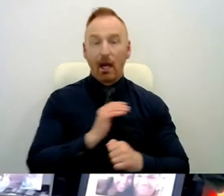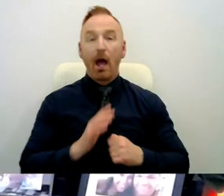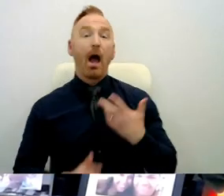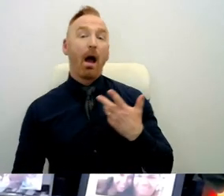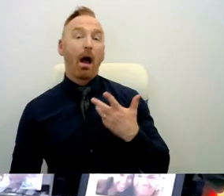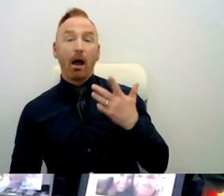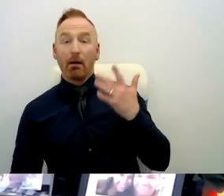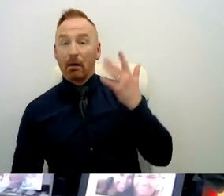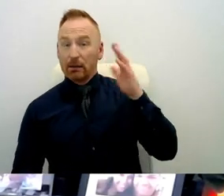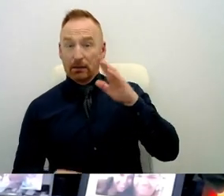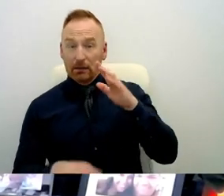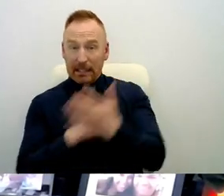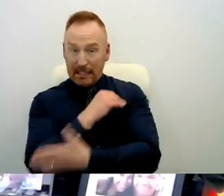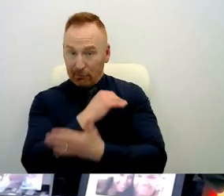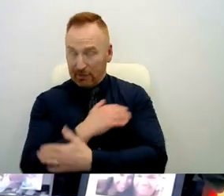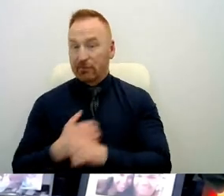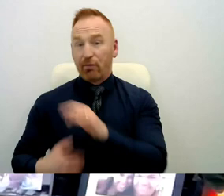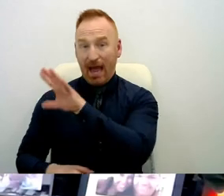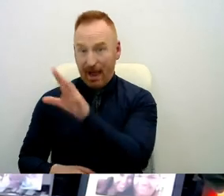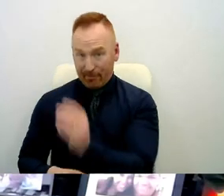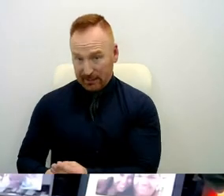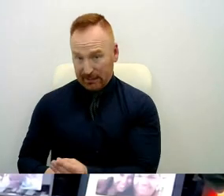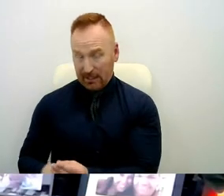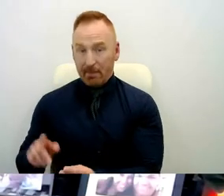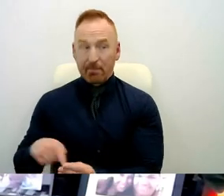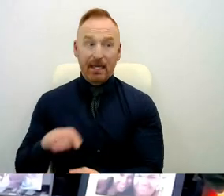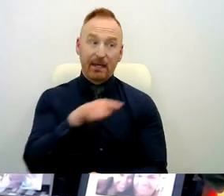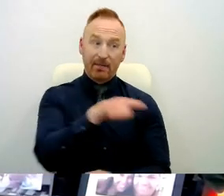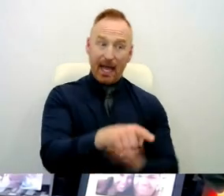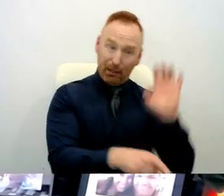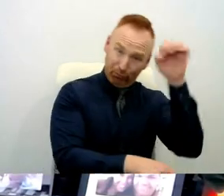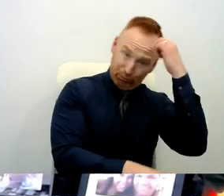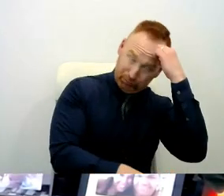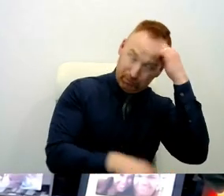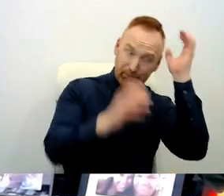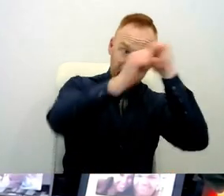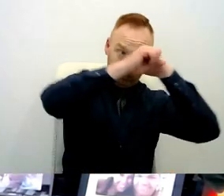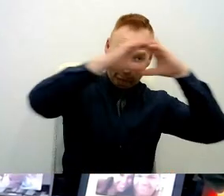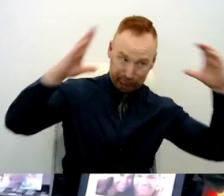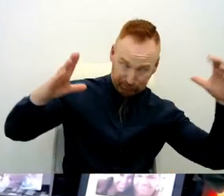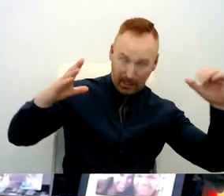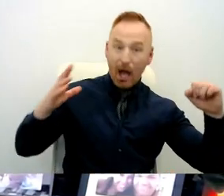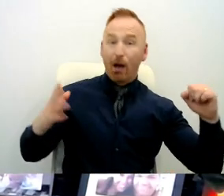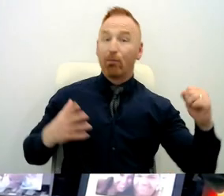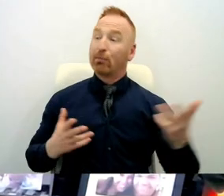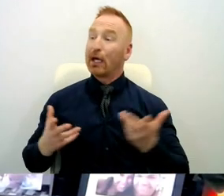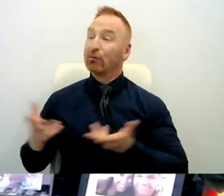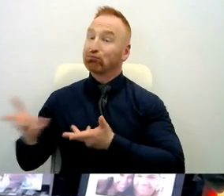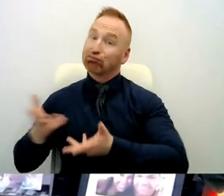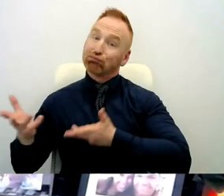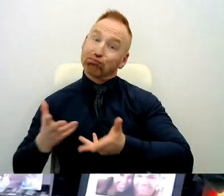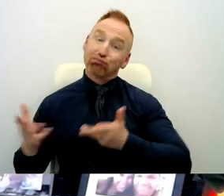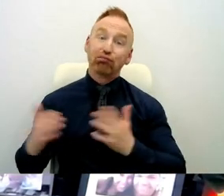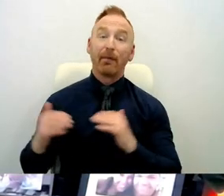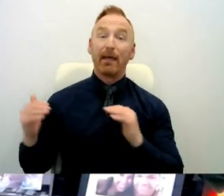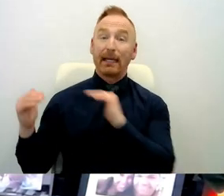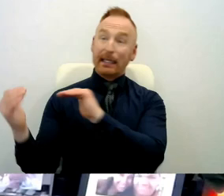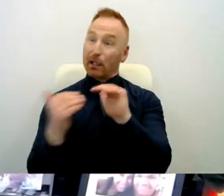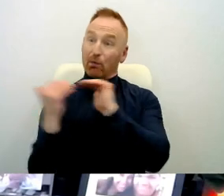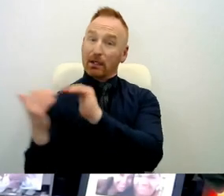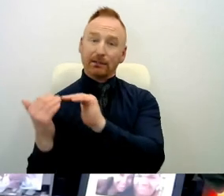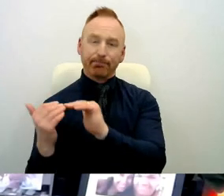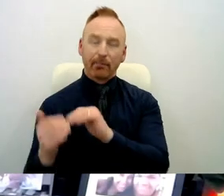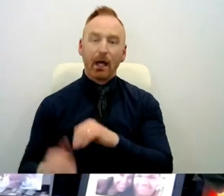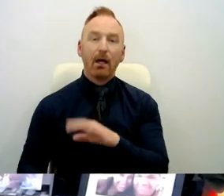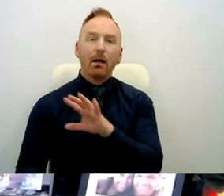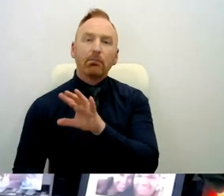nations of the African continent was not one where European states envisioned existing in cooperation with other equals. The